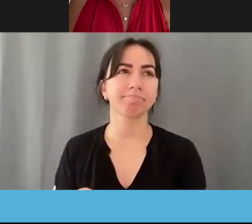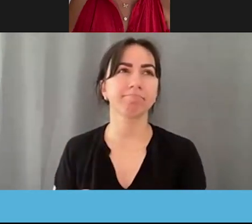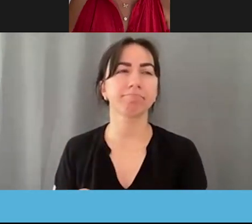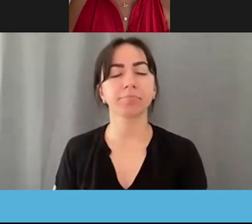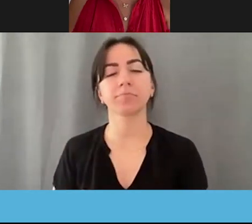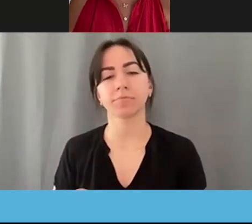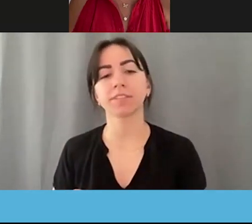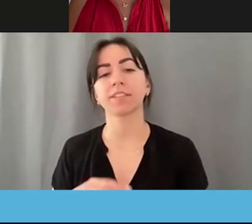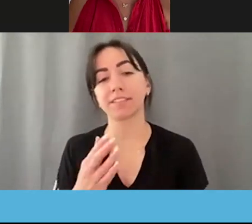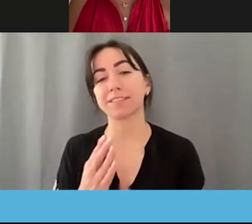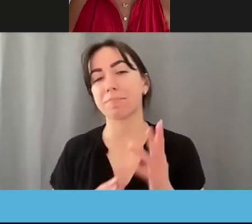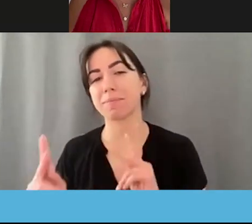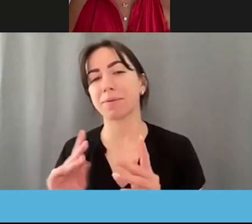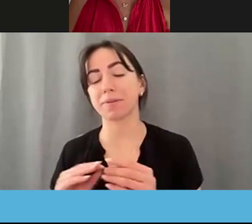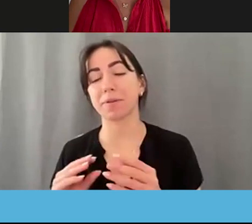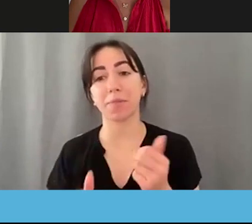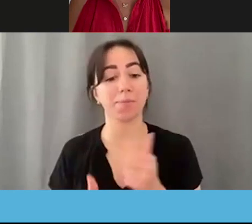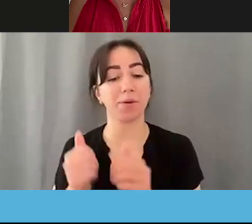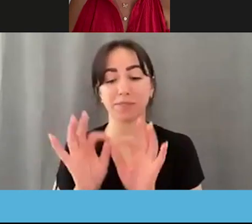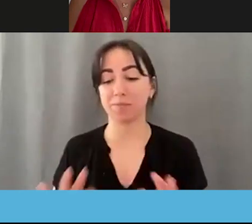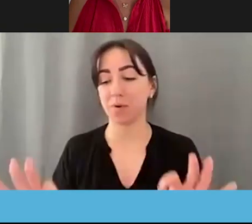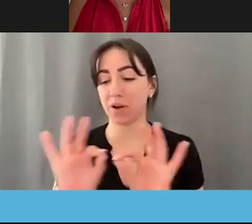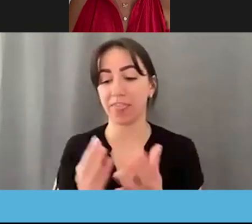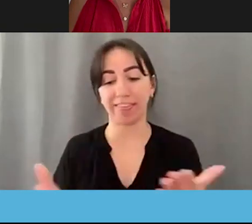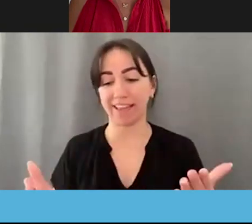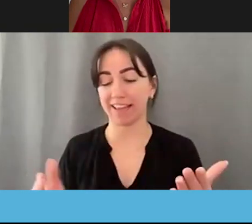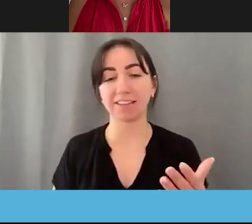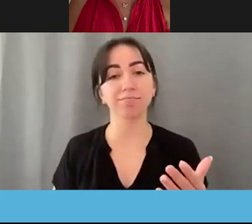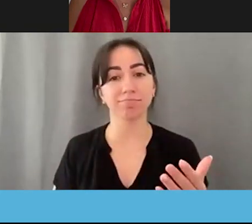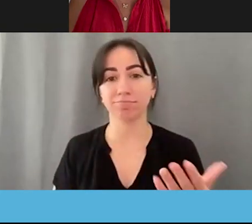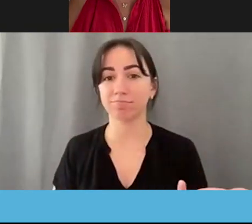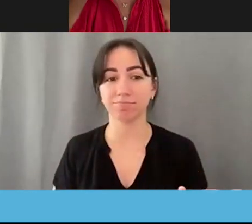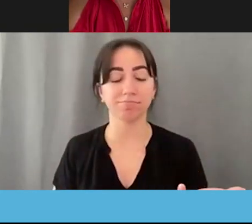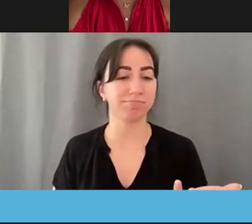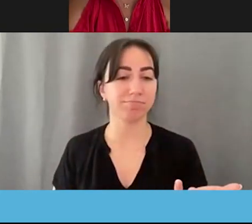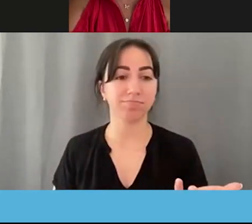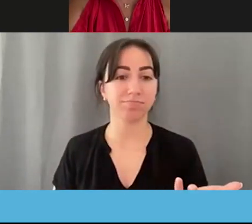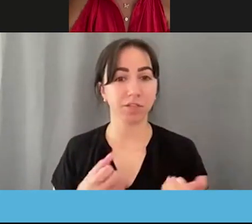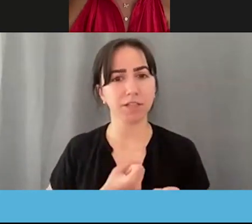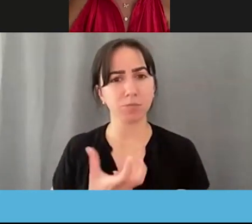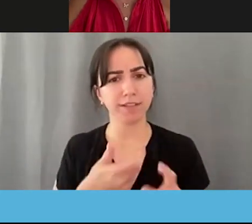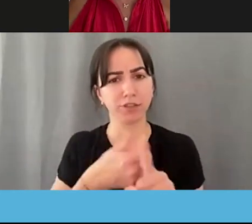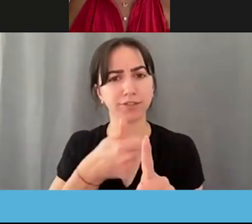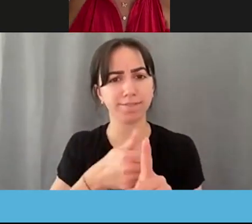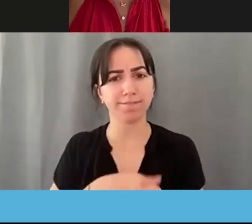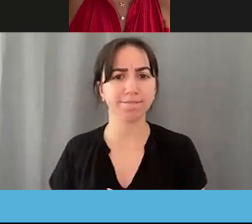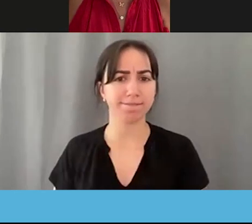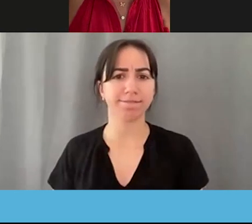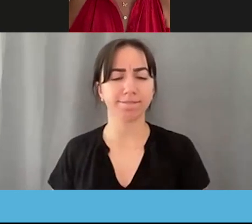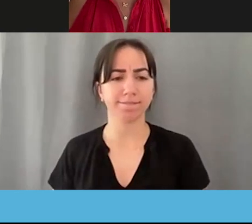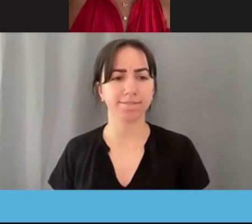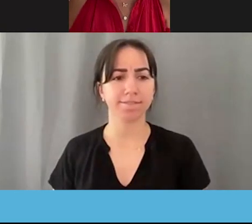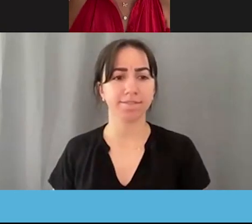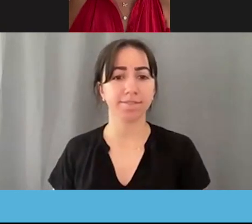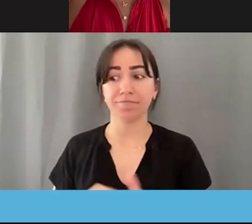as some others have said, that the most important thing to do is to express yourself.